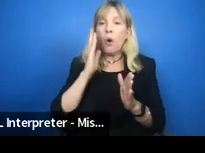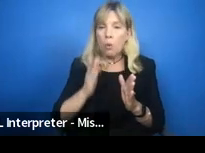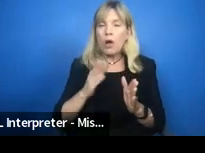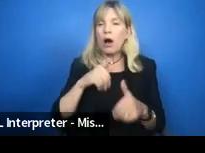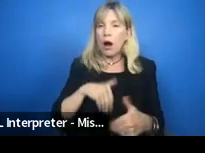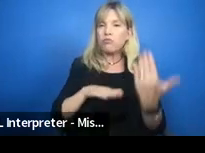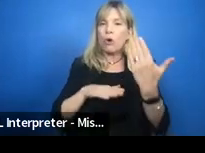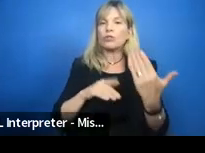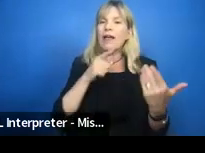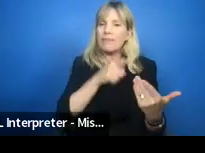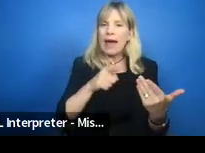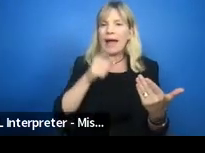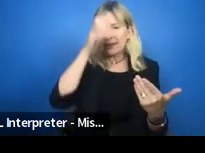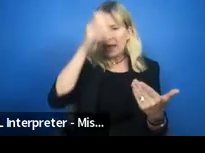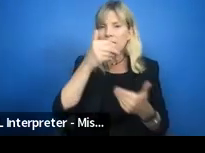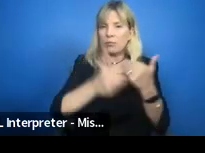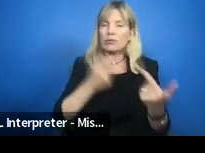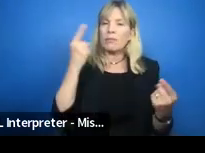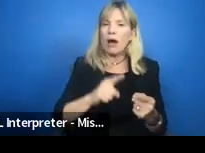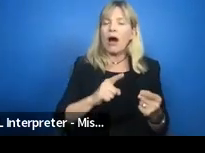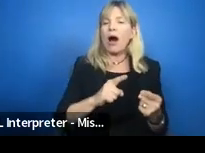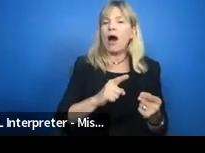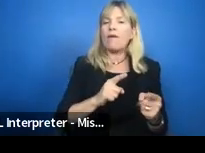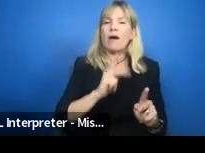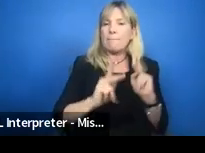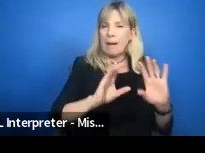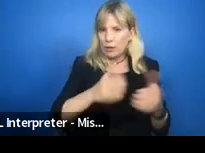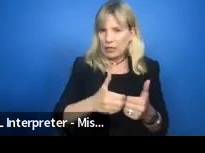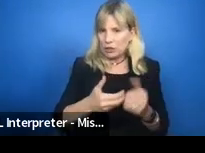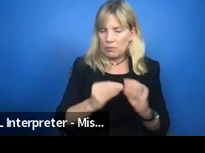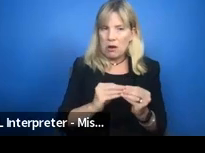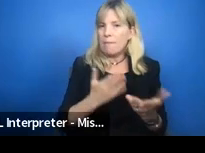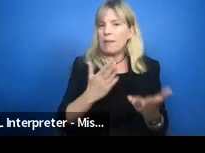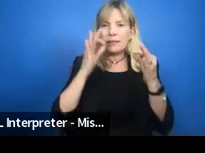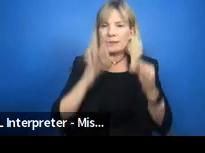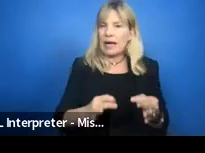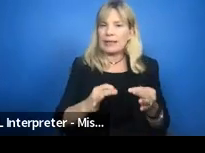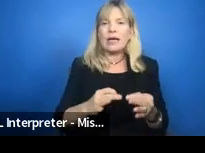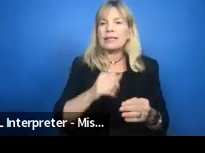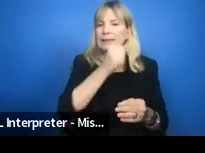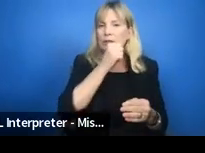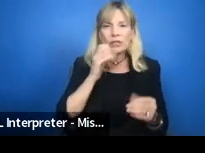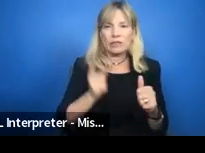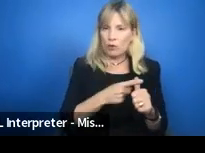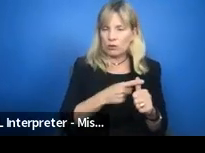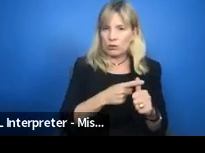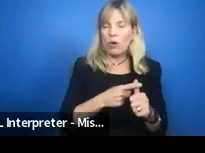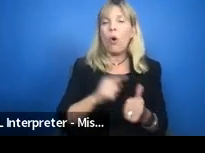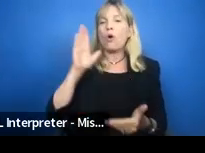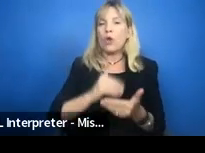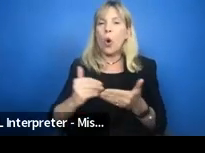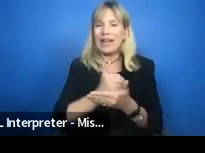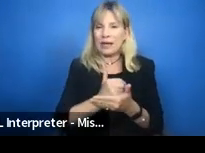approach unwinding at the population level. For example, they may decide to process seniors first, or people with low incomes